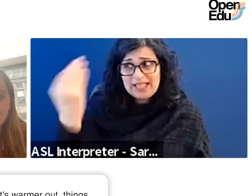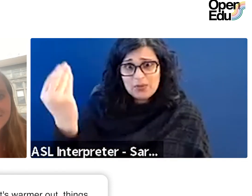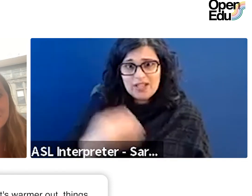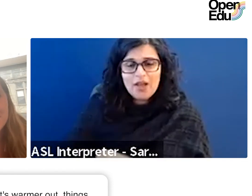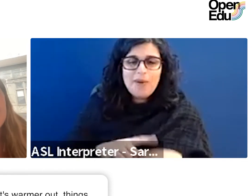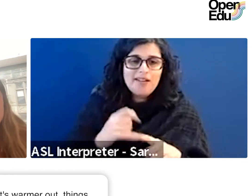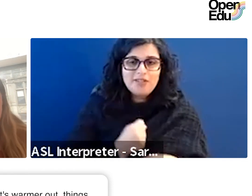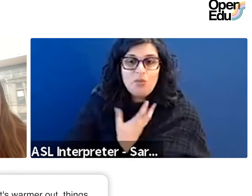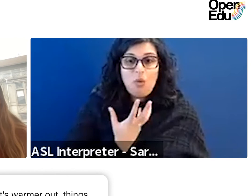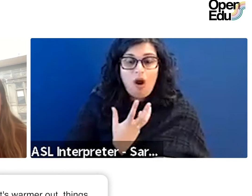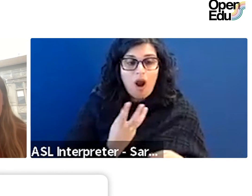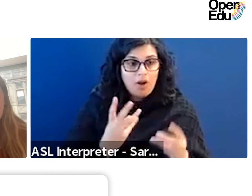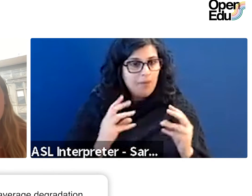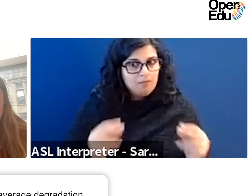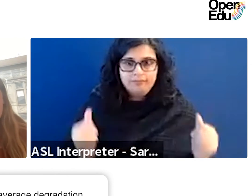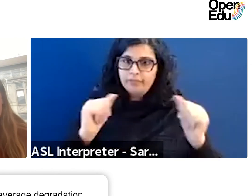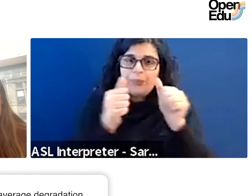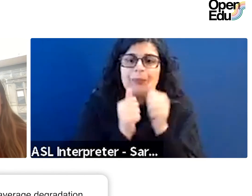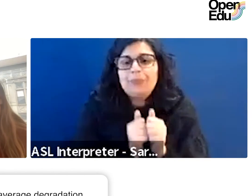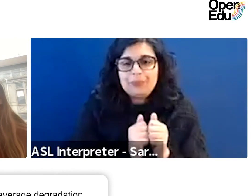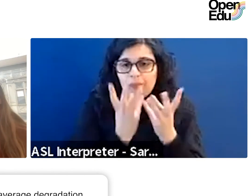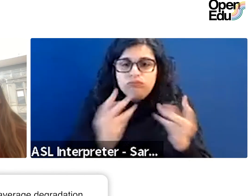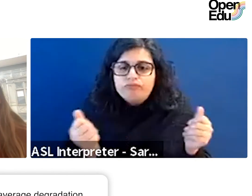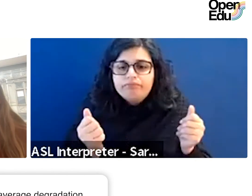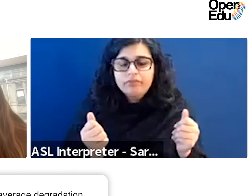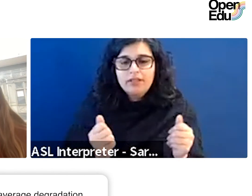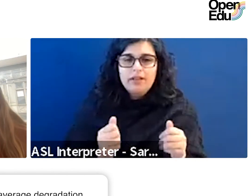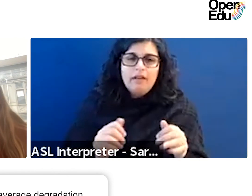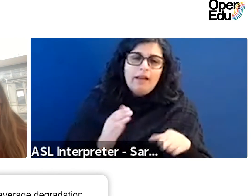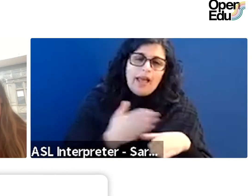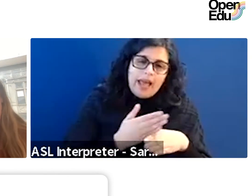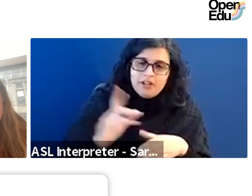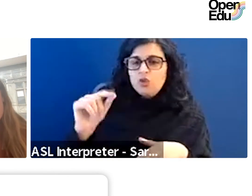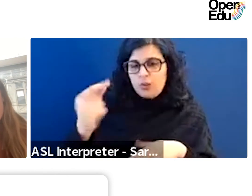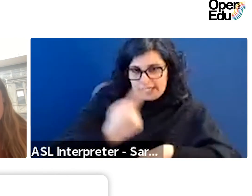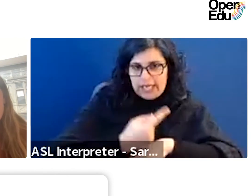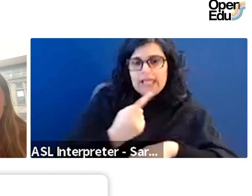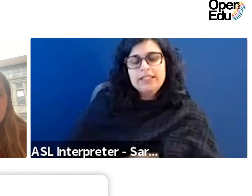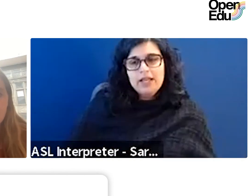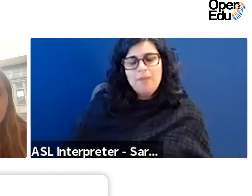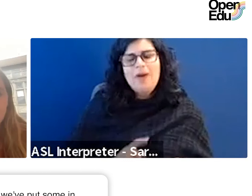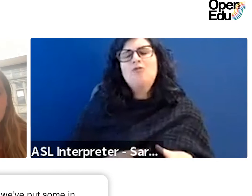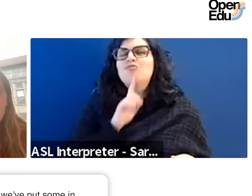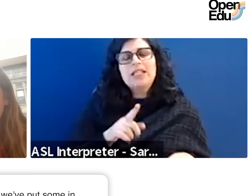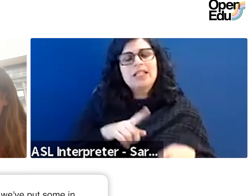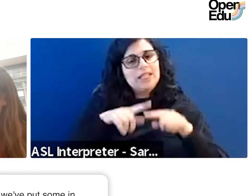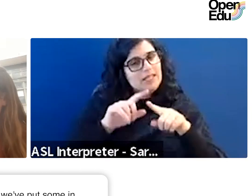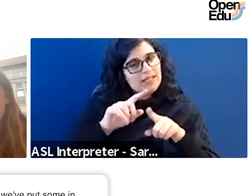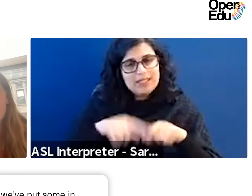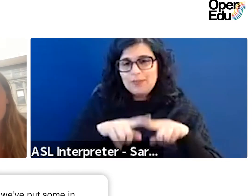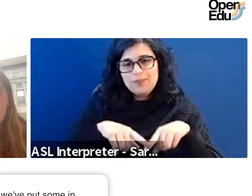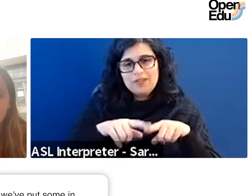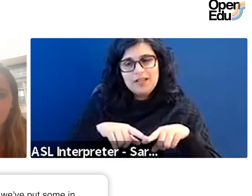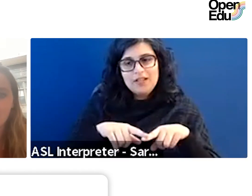warmer out, things will compost a lot quicker. The average degradation length is 20 days, but it really is conditional. So we've put some